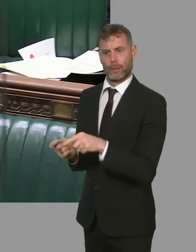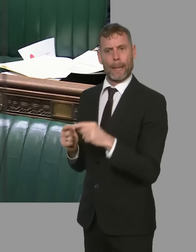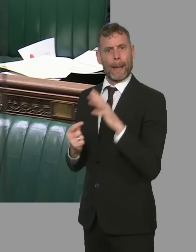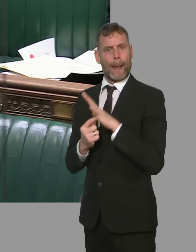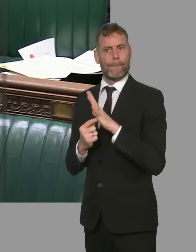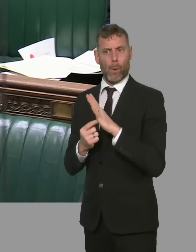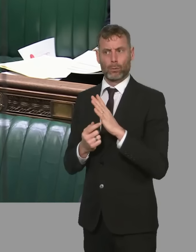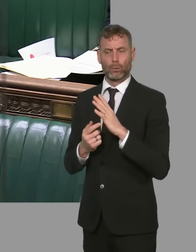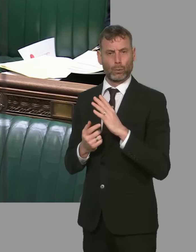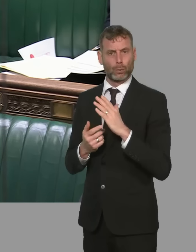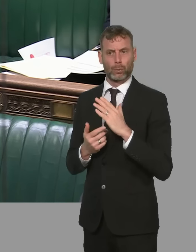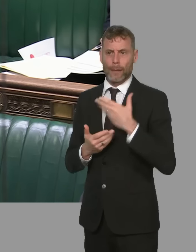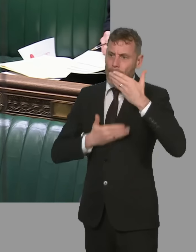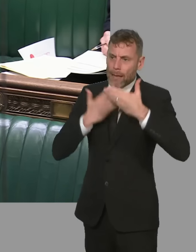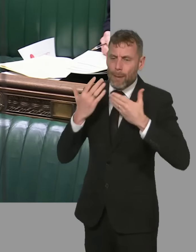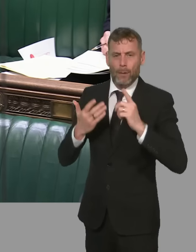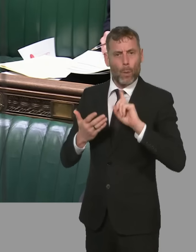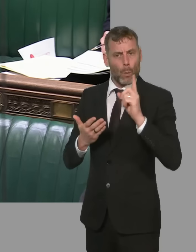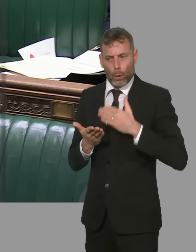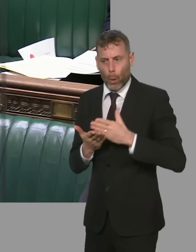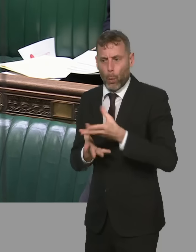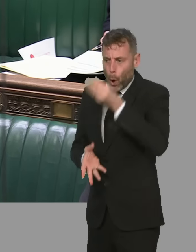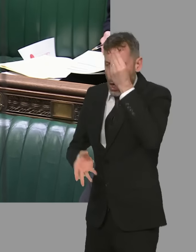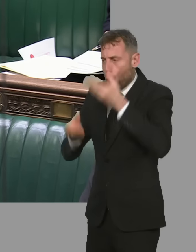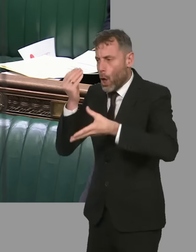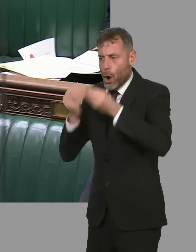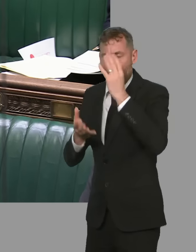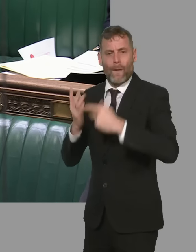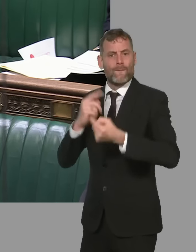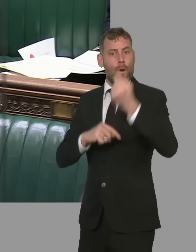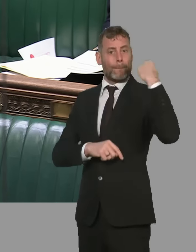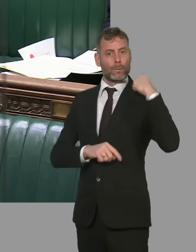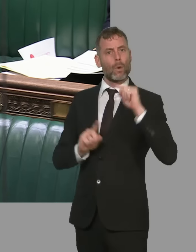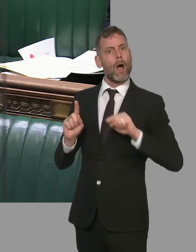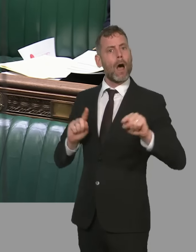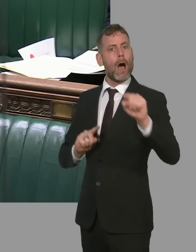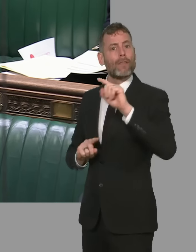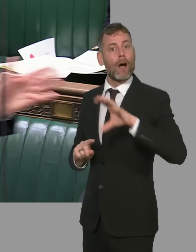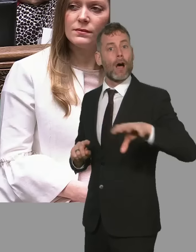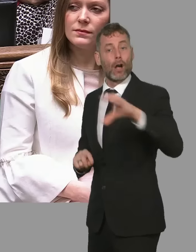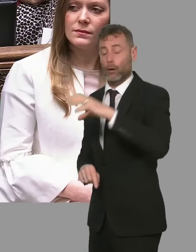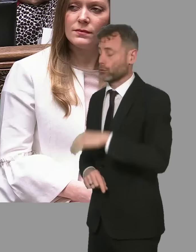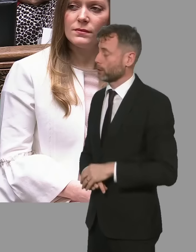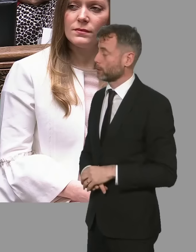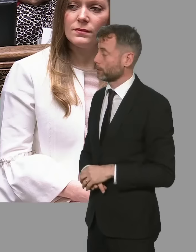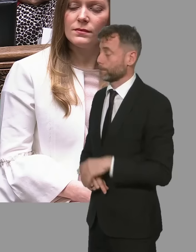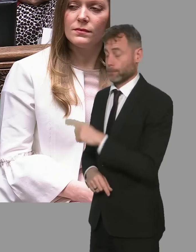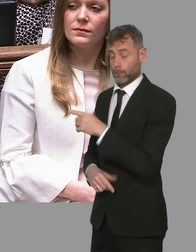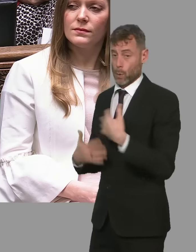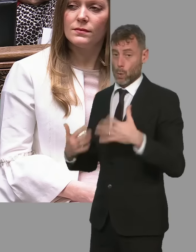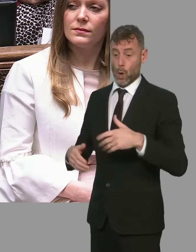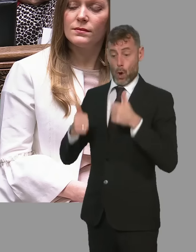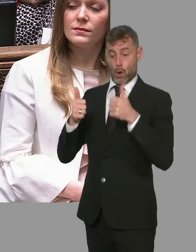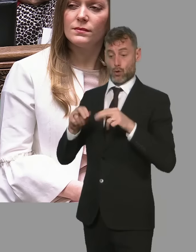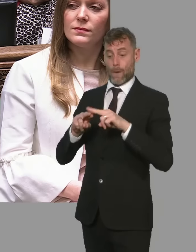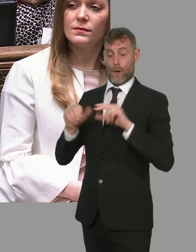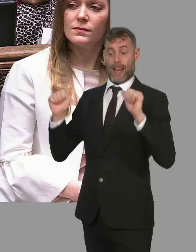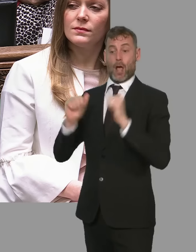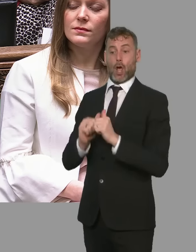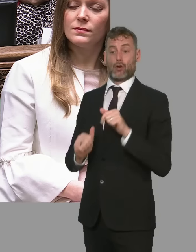it takes immense political courage to say yes rather than to go on saying no. And to pick up her